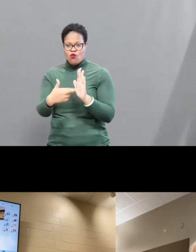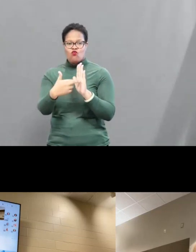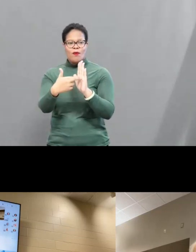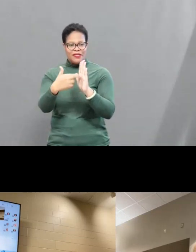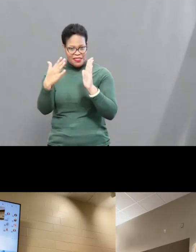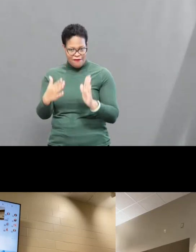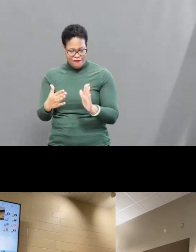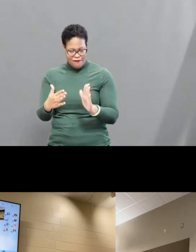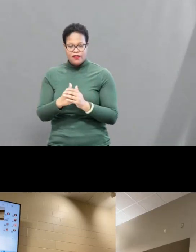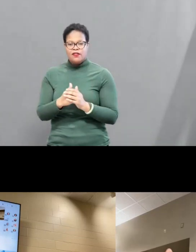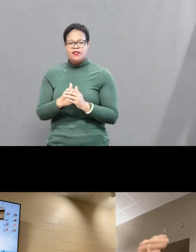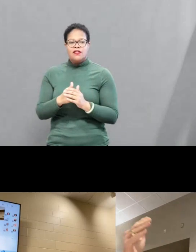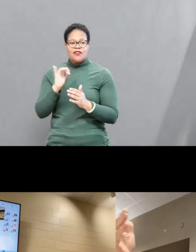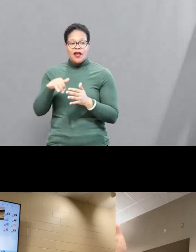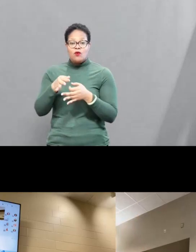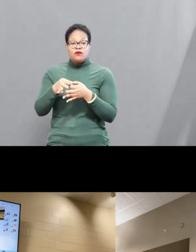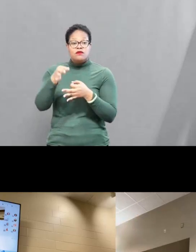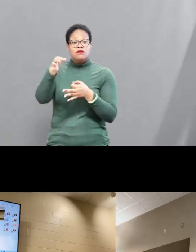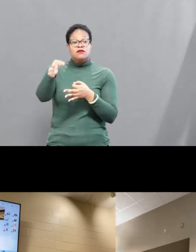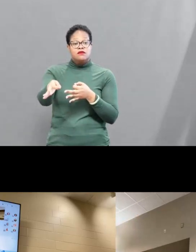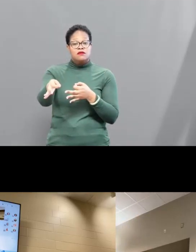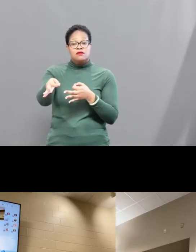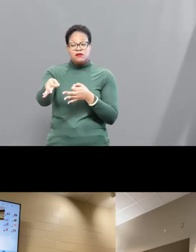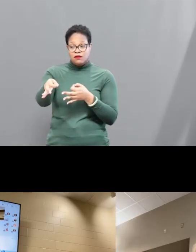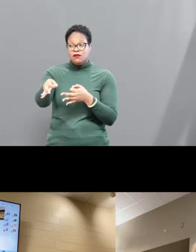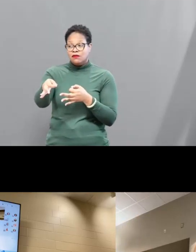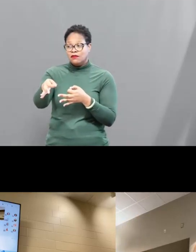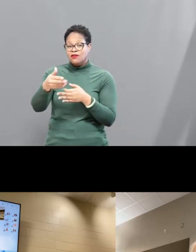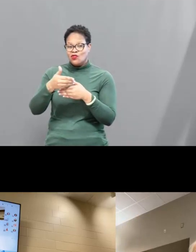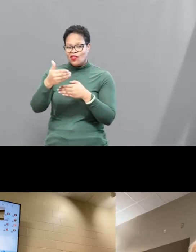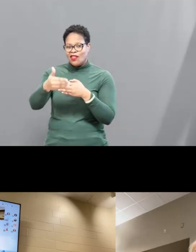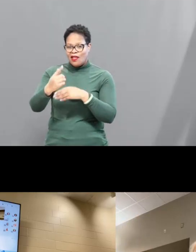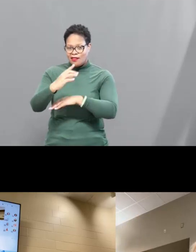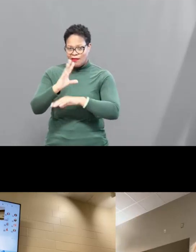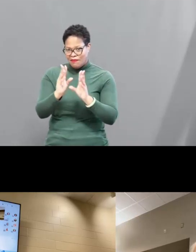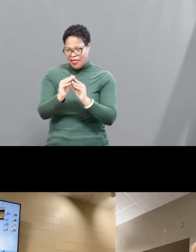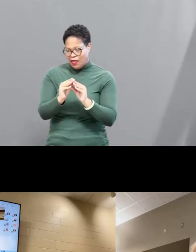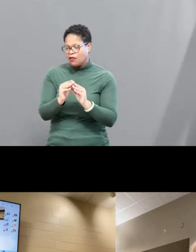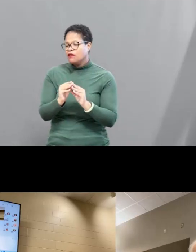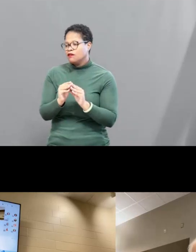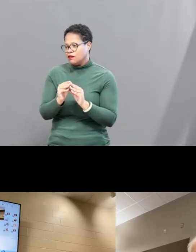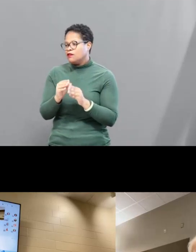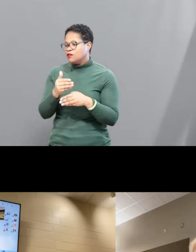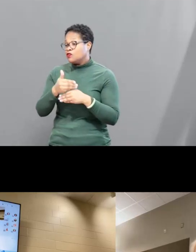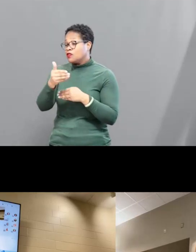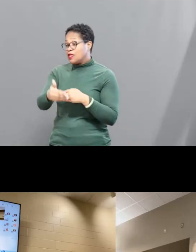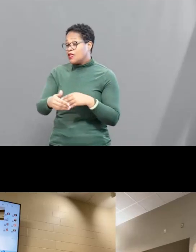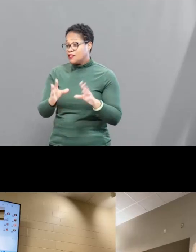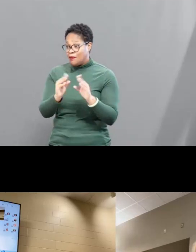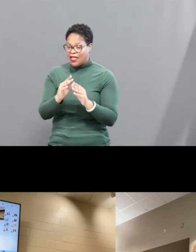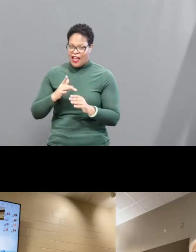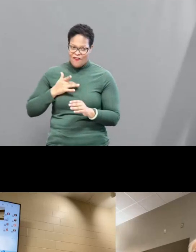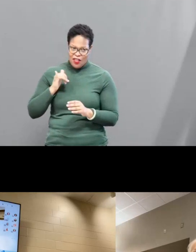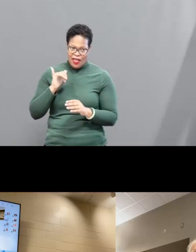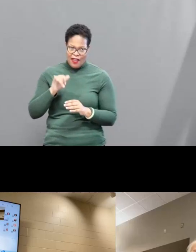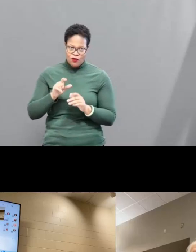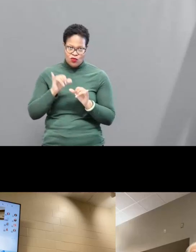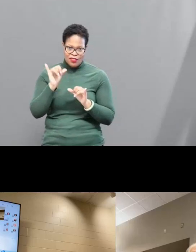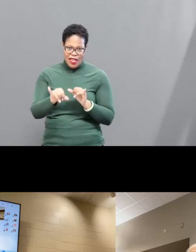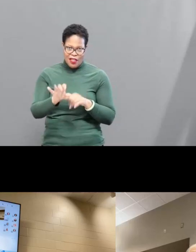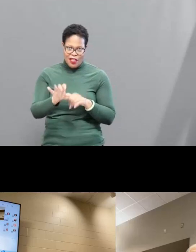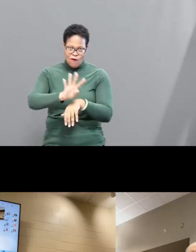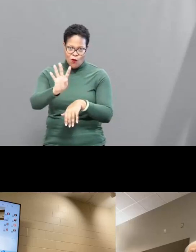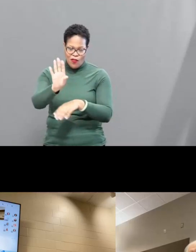was tabled to next meeting. So next meeting, I feel like we'll have to stay 4